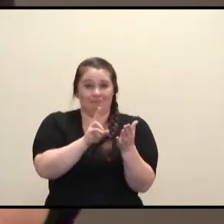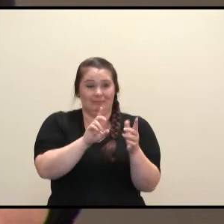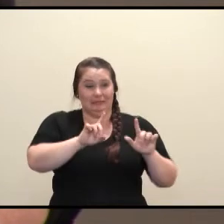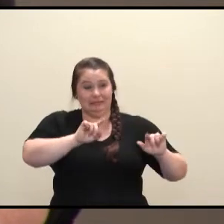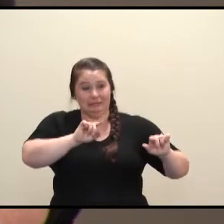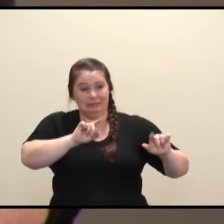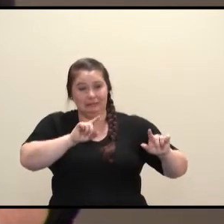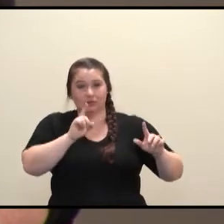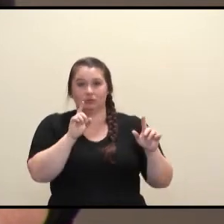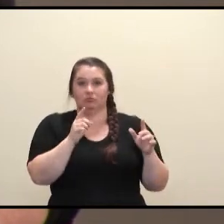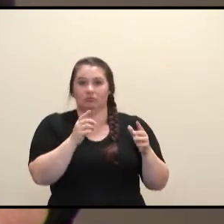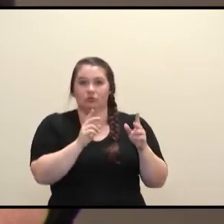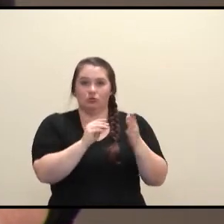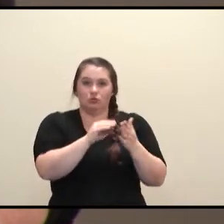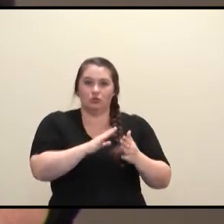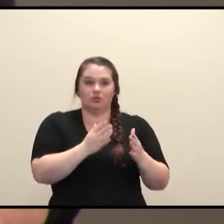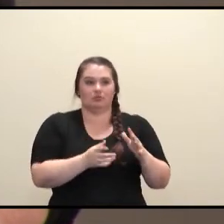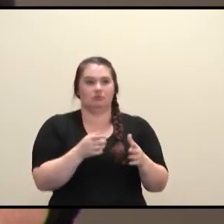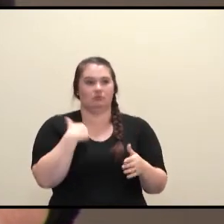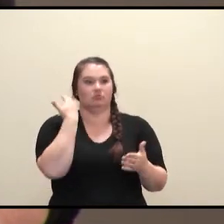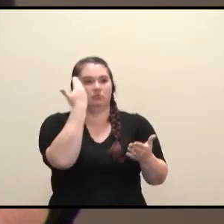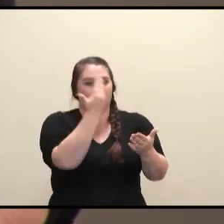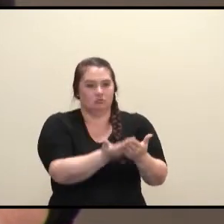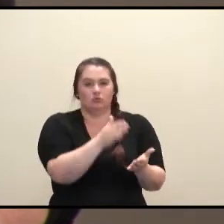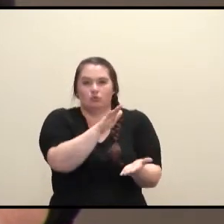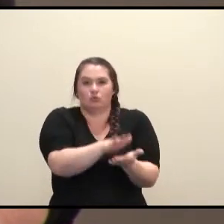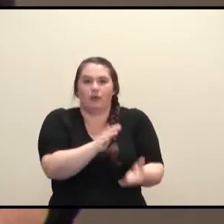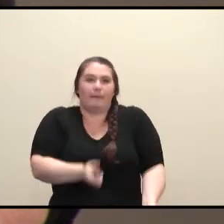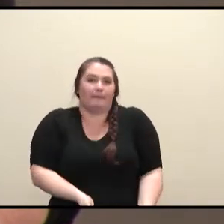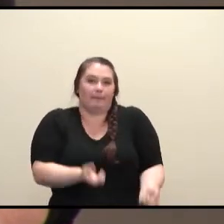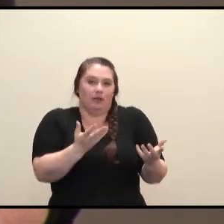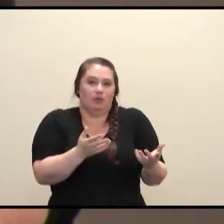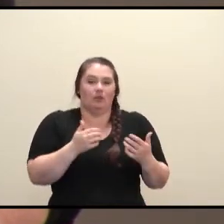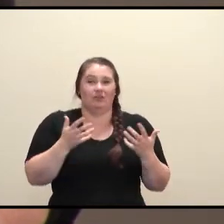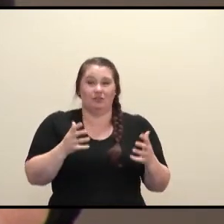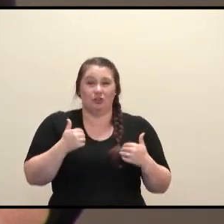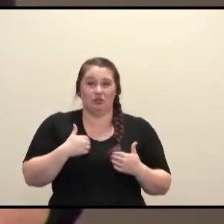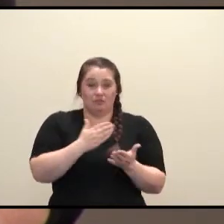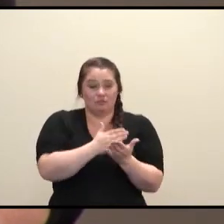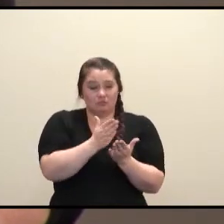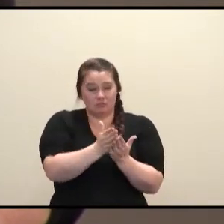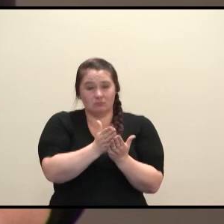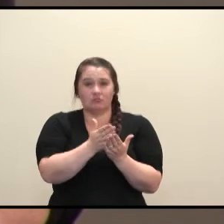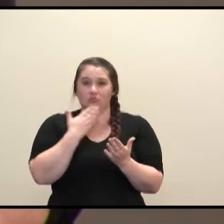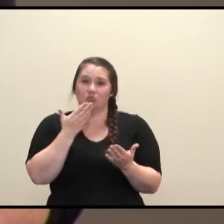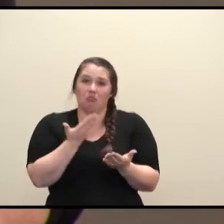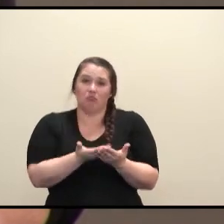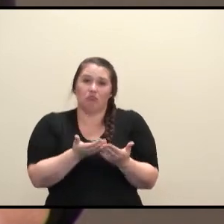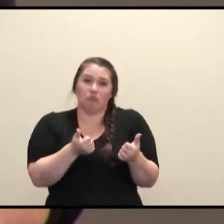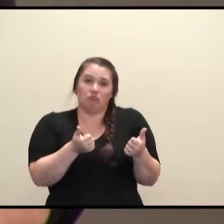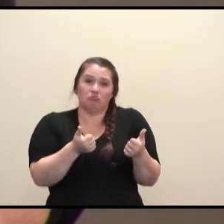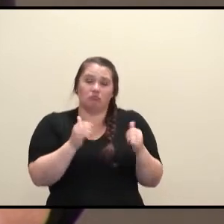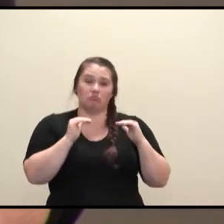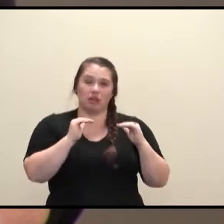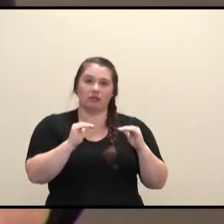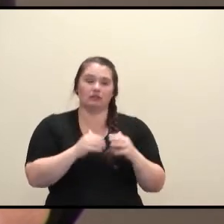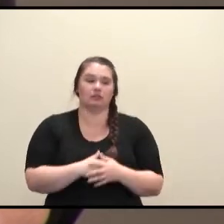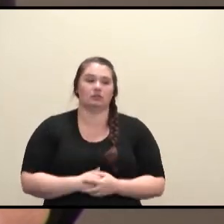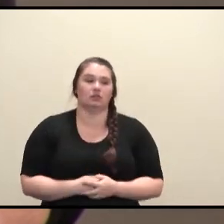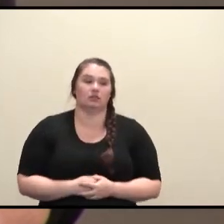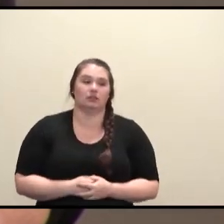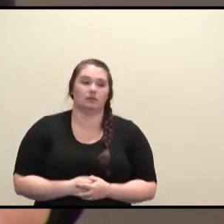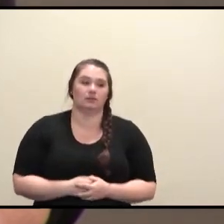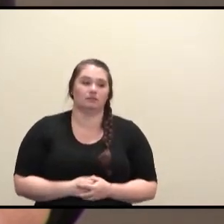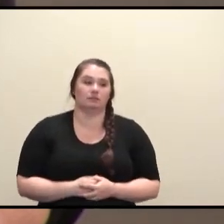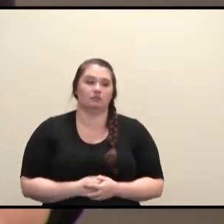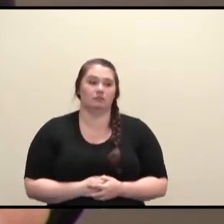some more cuts for the following year. But, we have a healthy fund balance. I think, we definitely